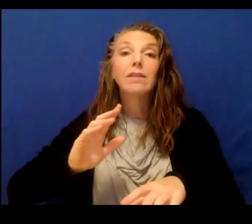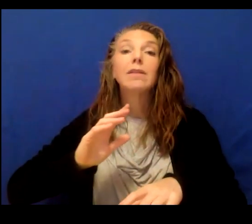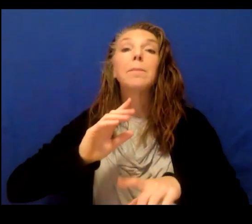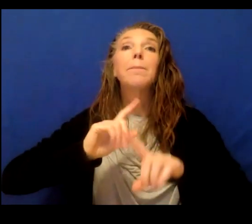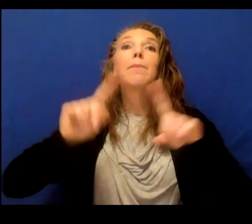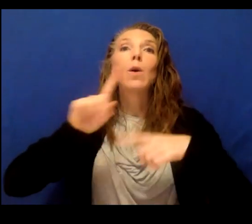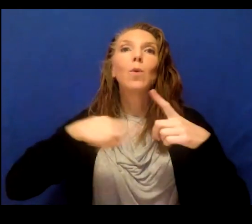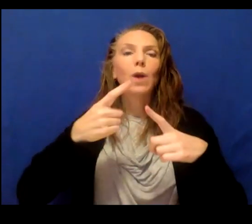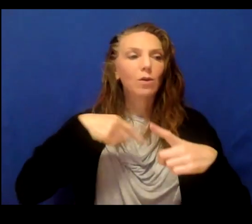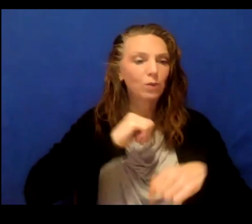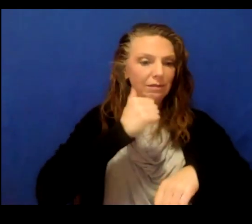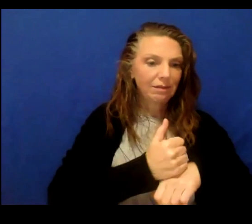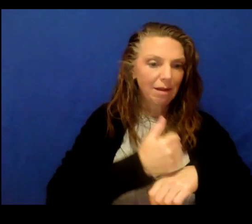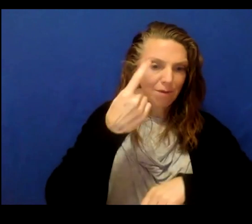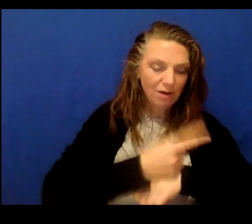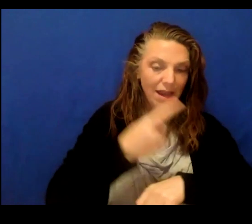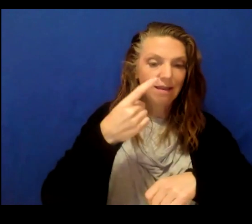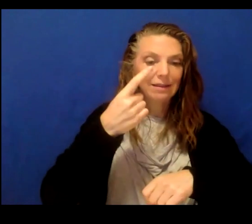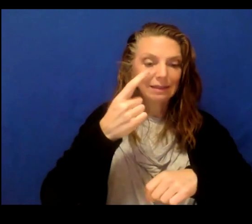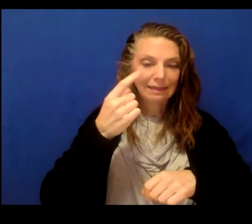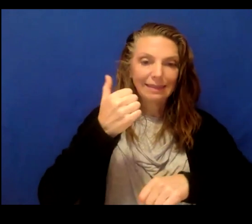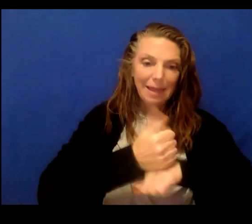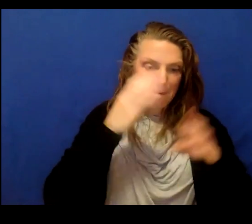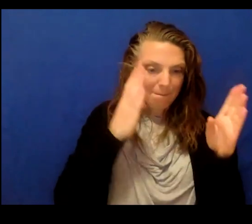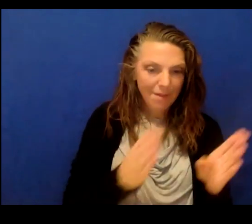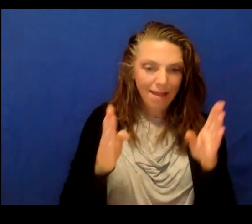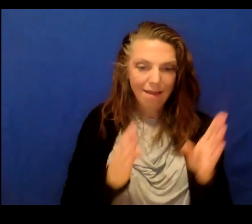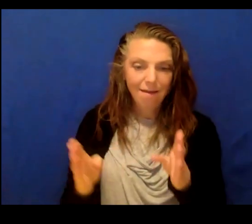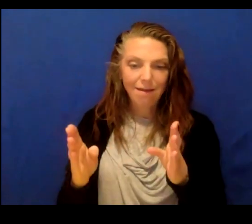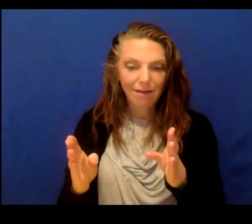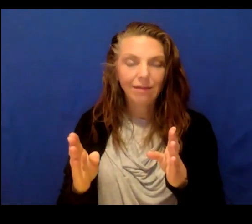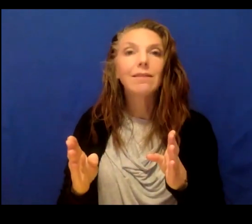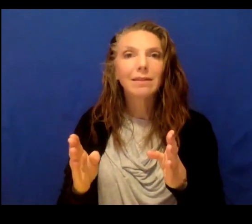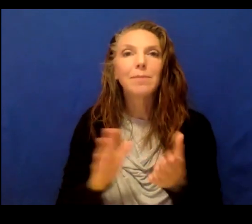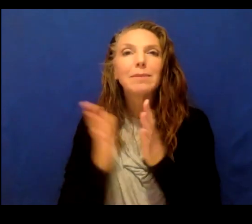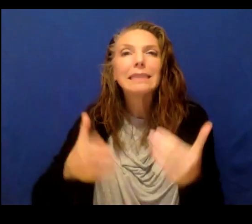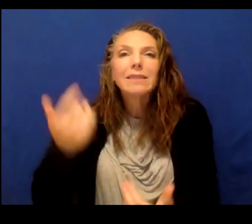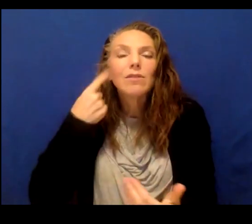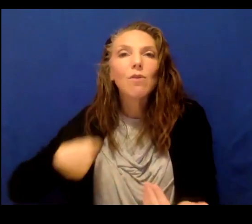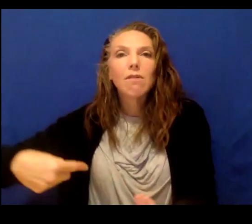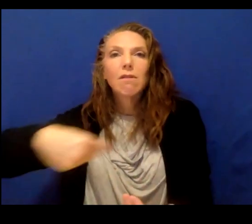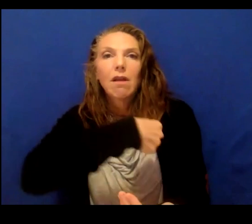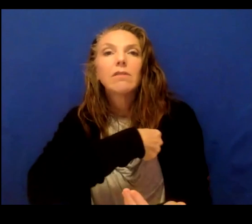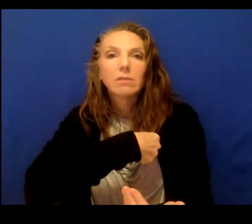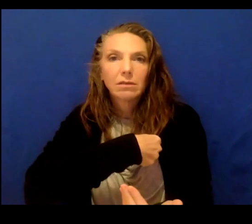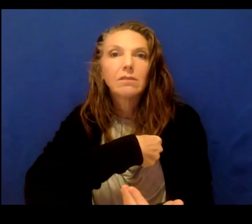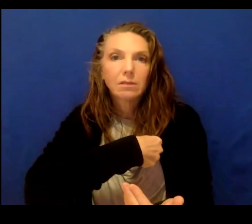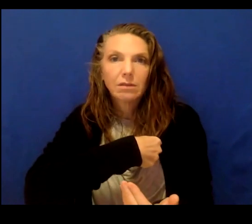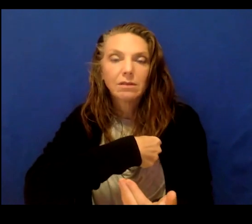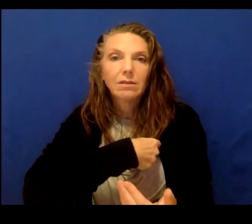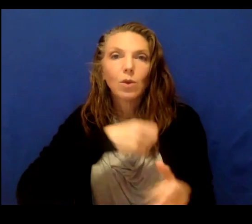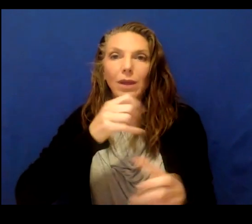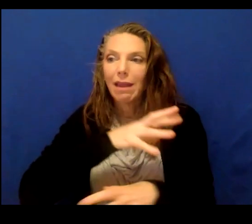structure our day this way, or even our planning forms in this way, it's much easier for us to